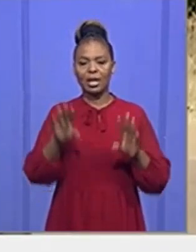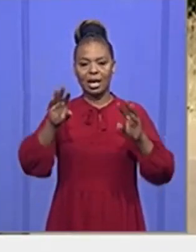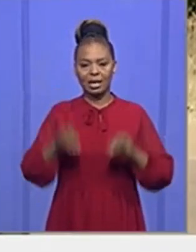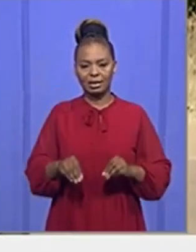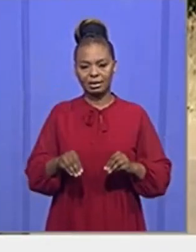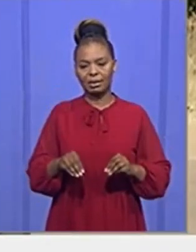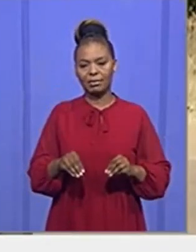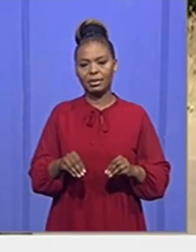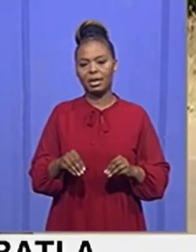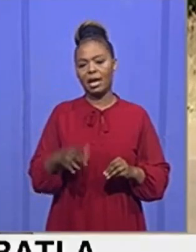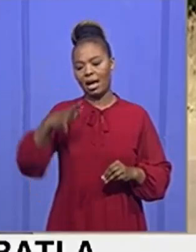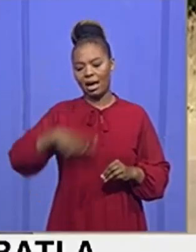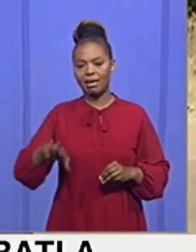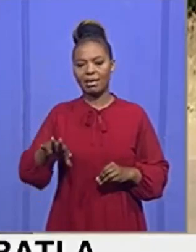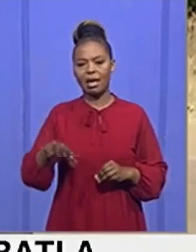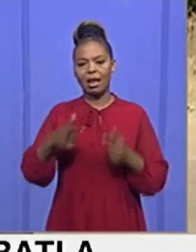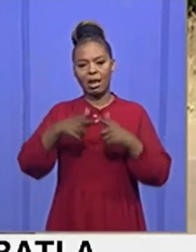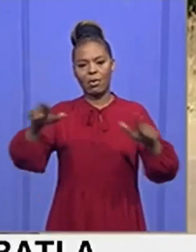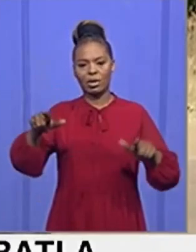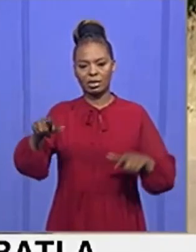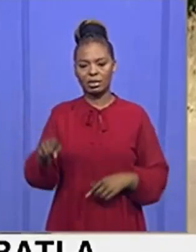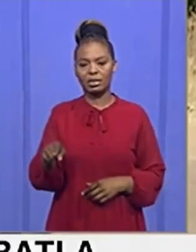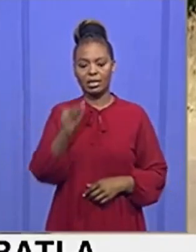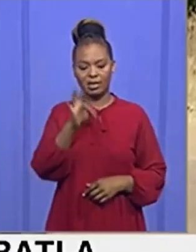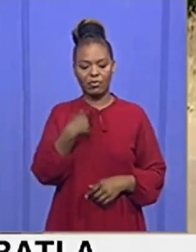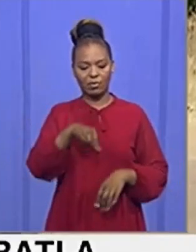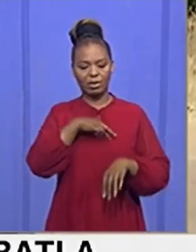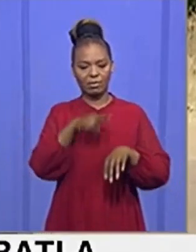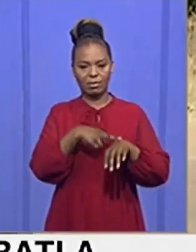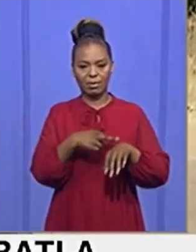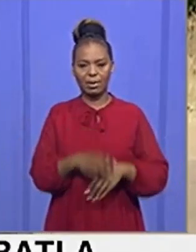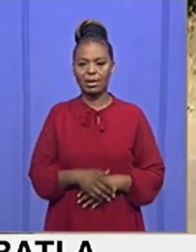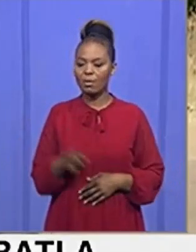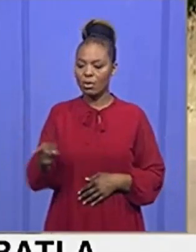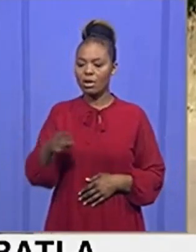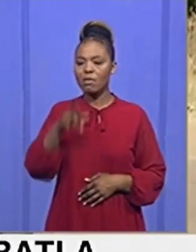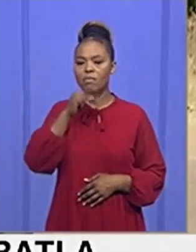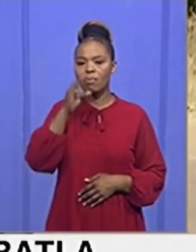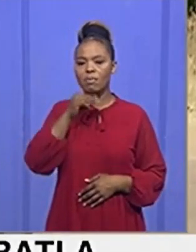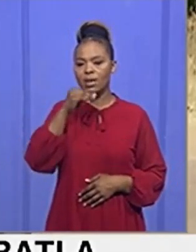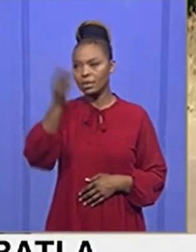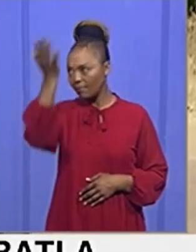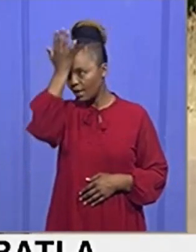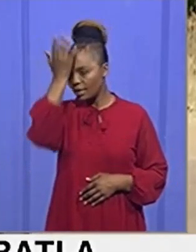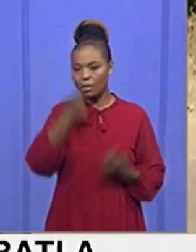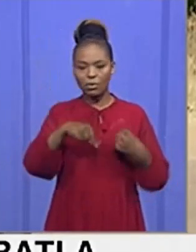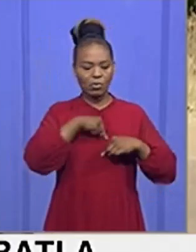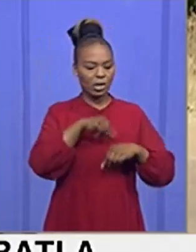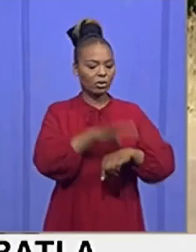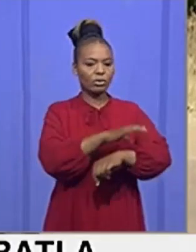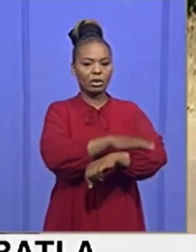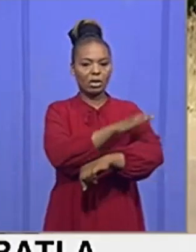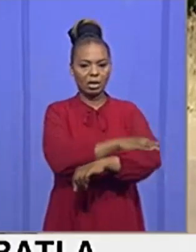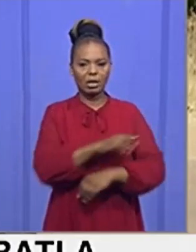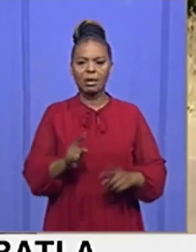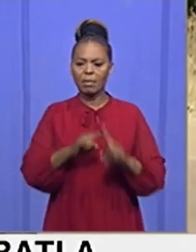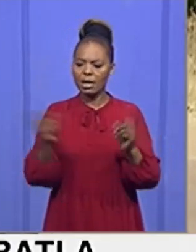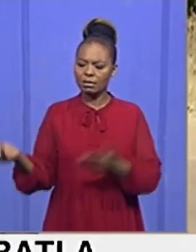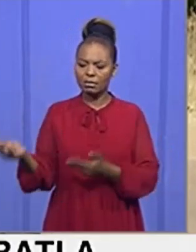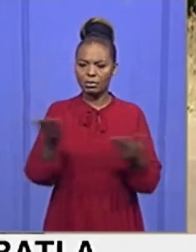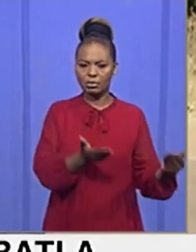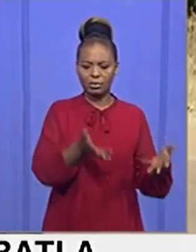ba khutso gore ba tle mo sekolong. Bona ba bolela Sepedi rona re matsonga kwana. Marreba